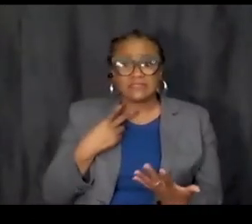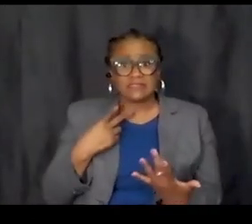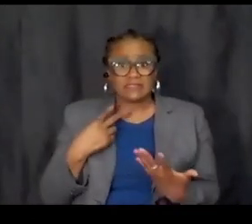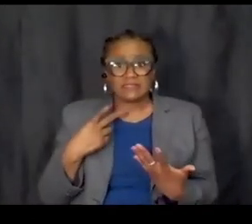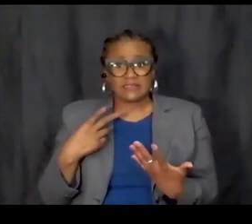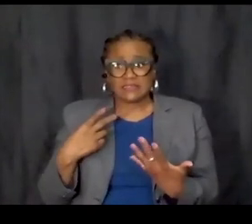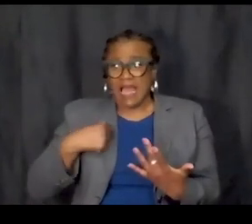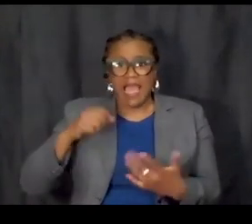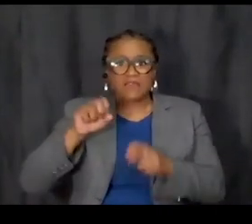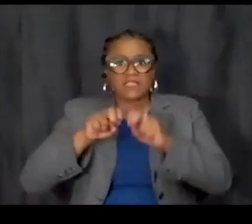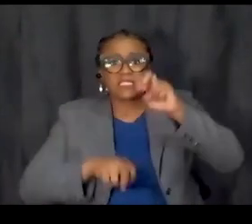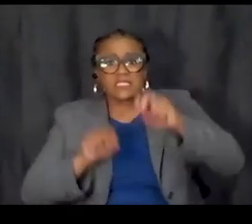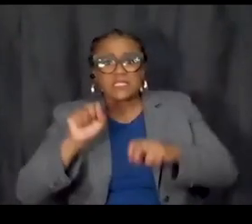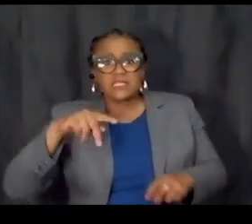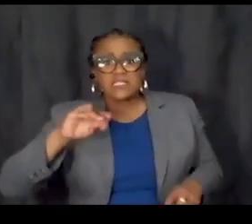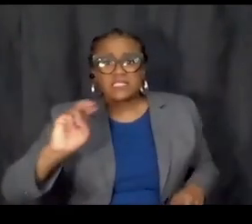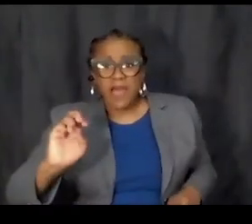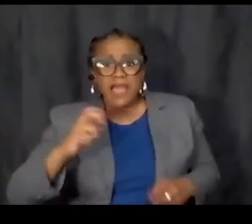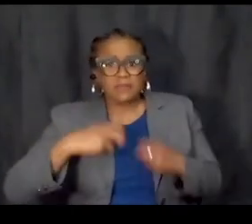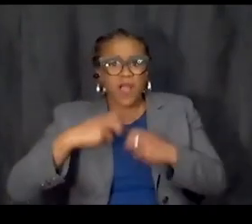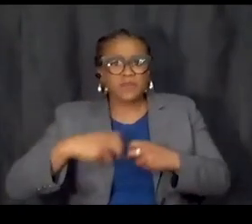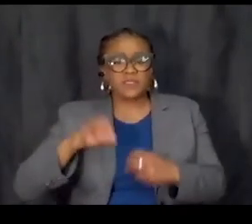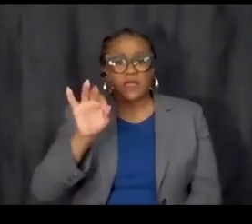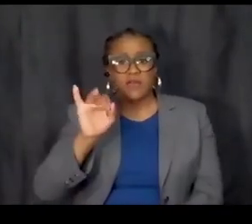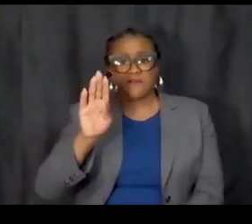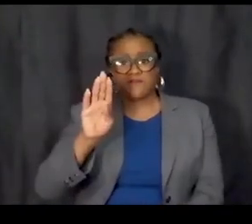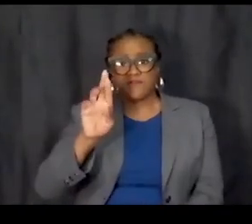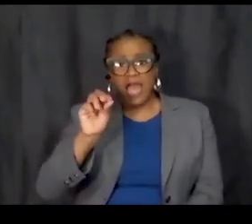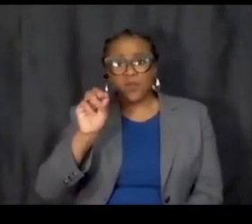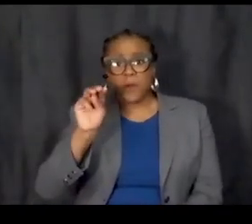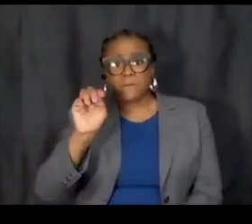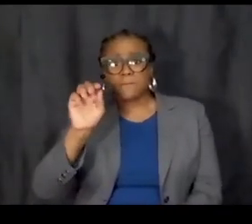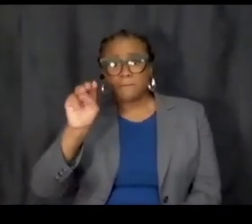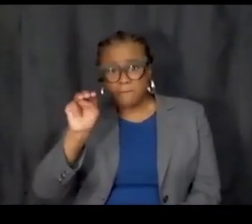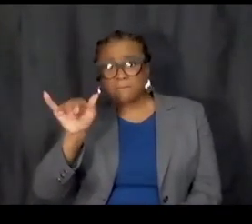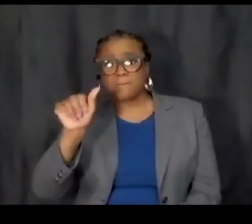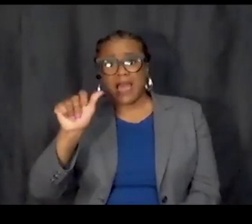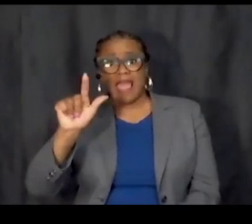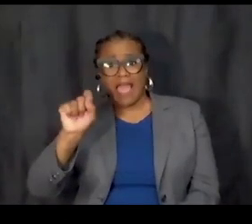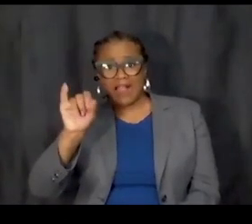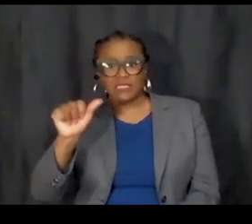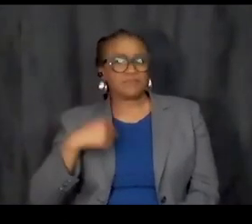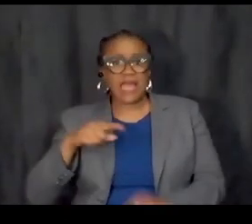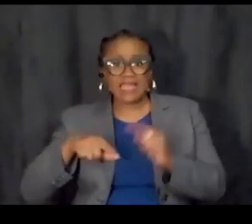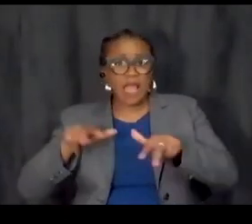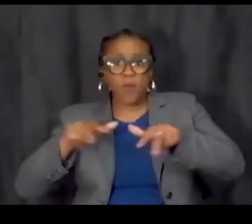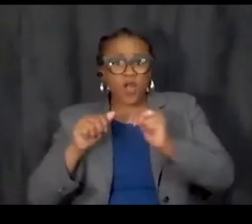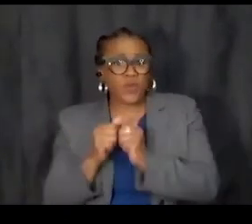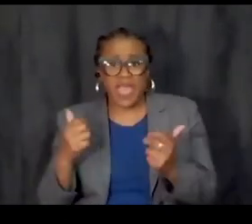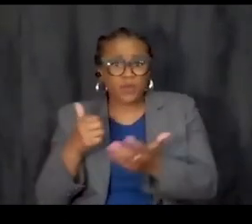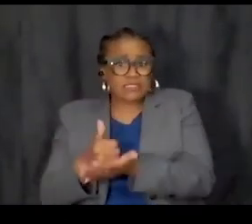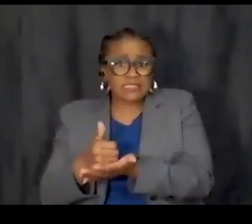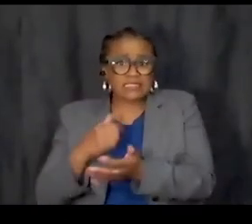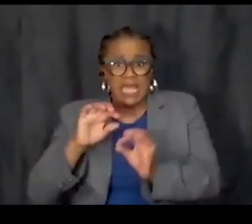and fibromyalgia and like a bunch of other stuff, so I can't like walk long distances. And I even used a cane in some places.